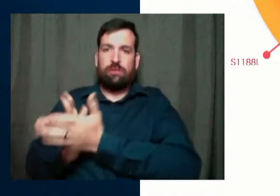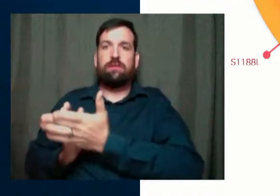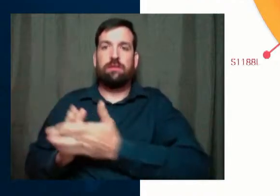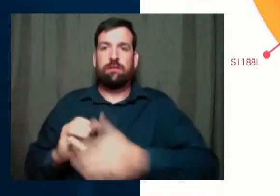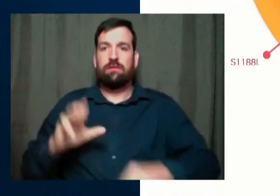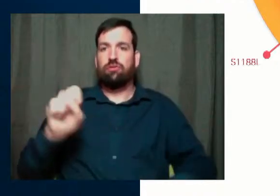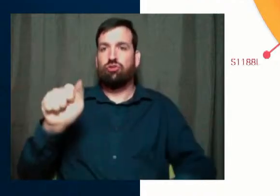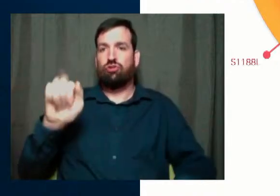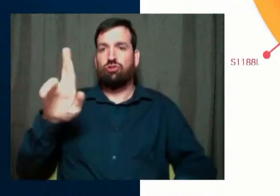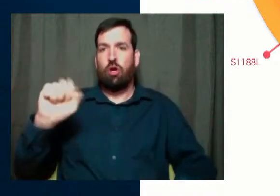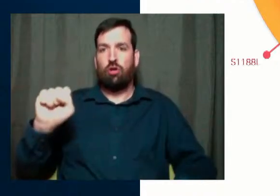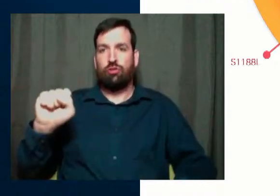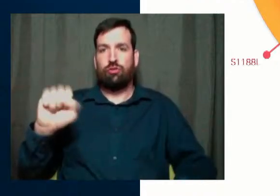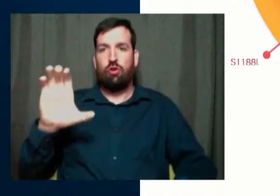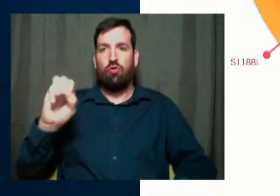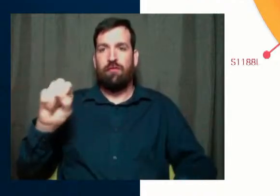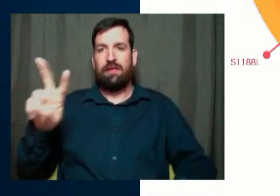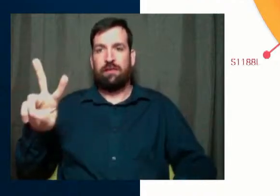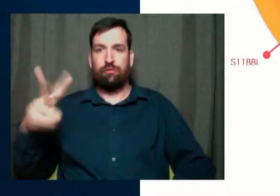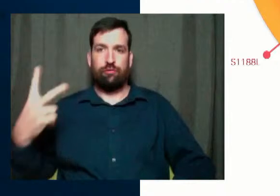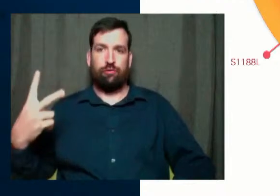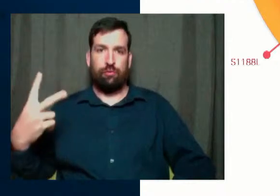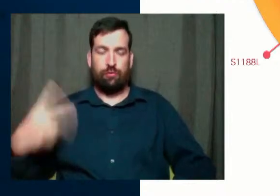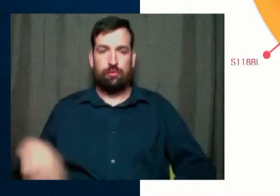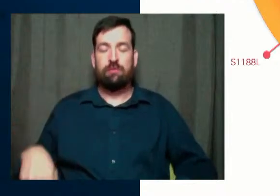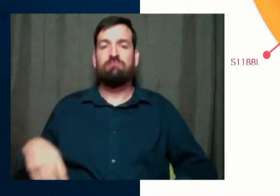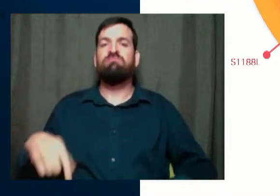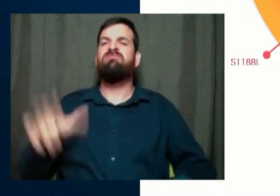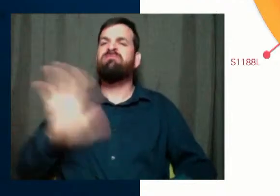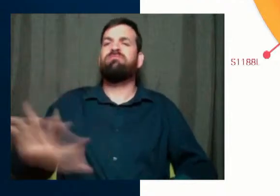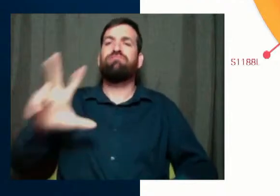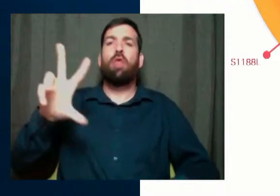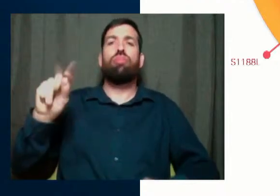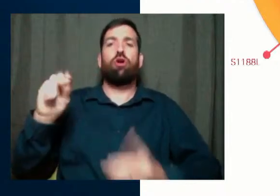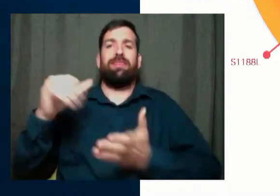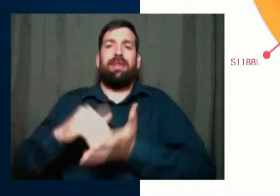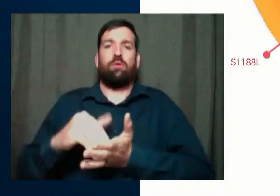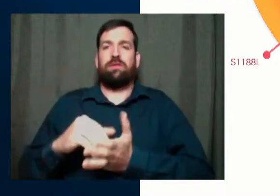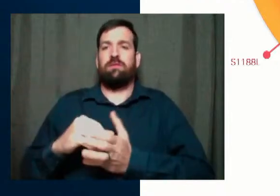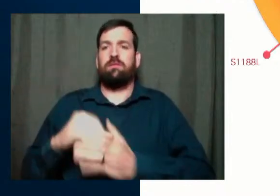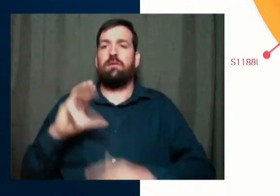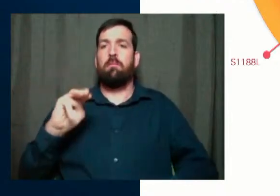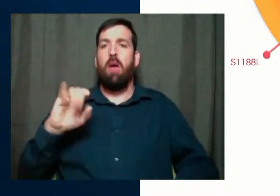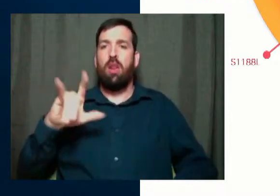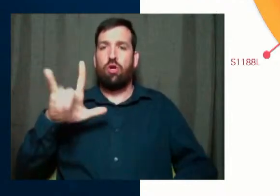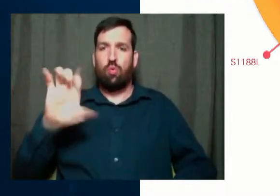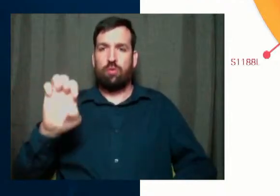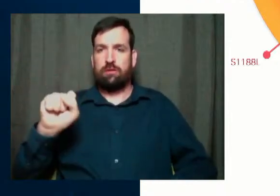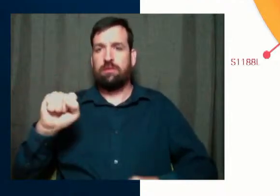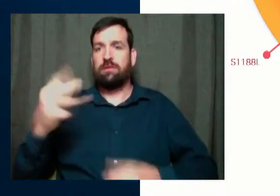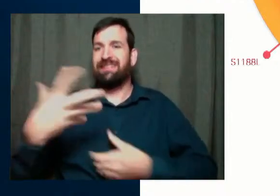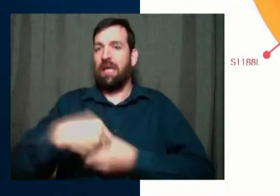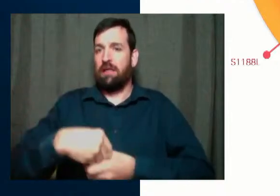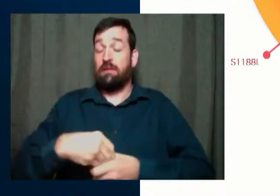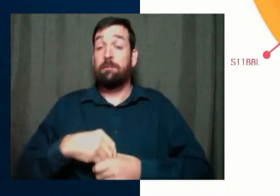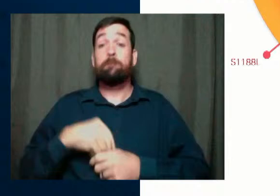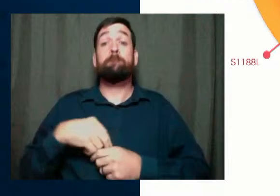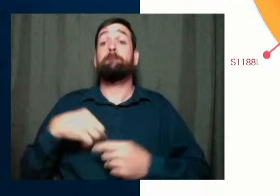SARS-CoV-2. And like I said, there's about 30,000 messenger RNA molecules in this. And what happens in this